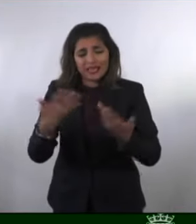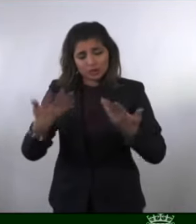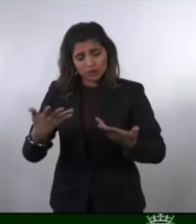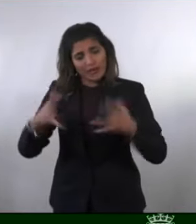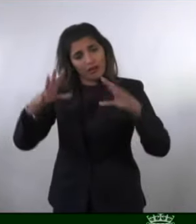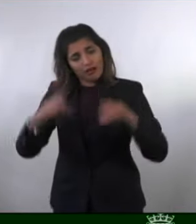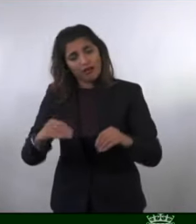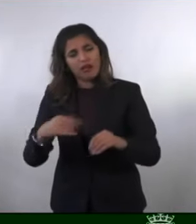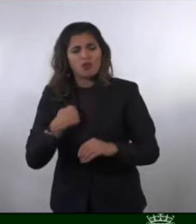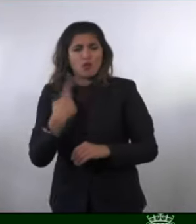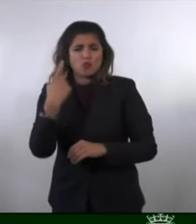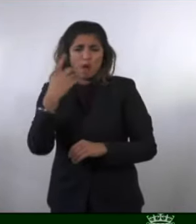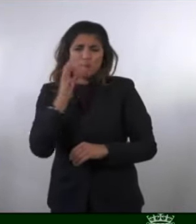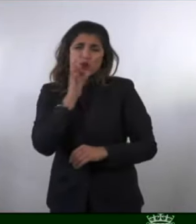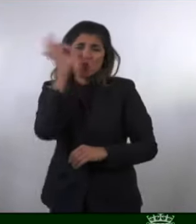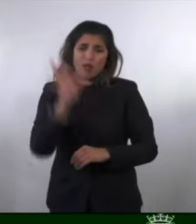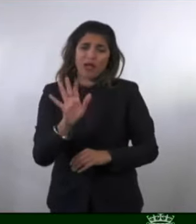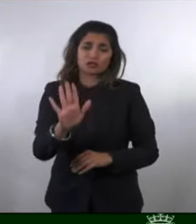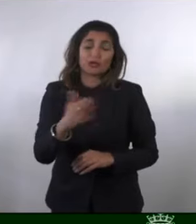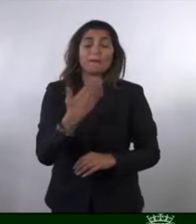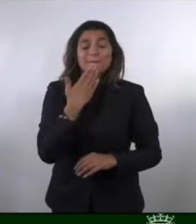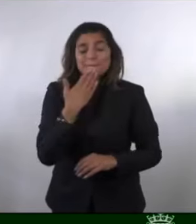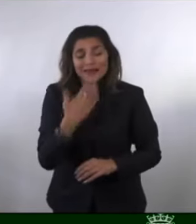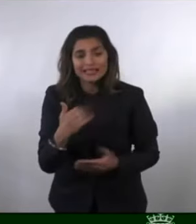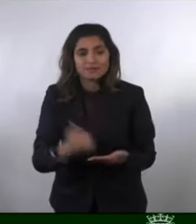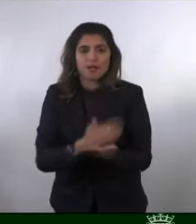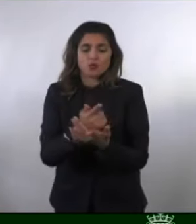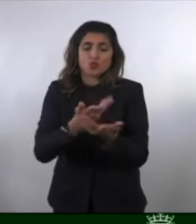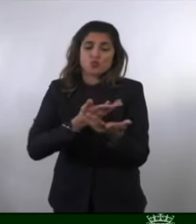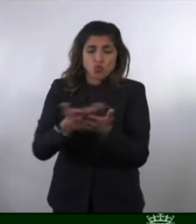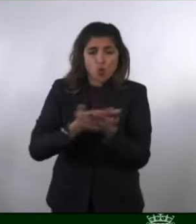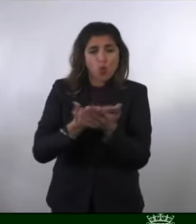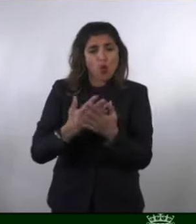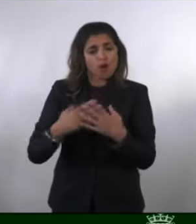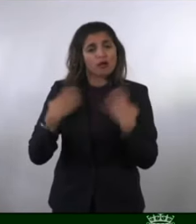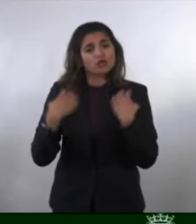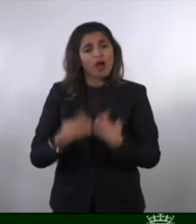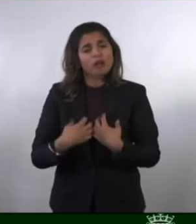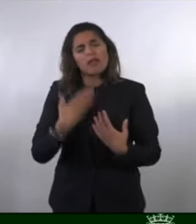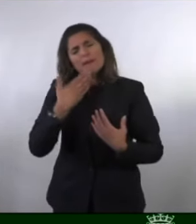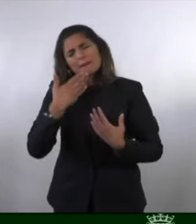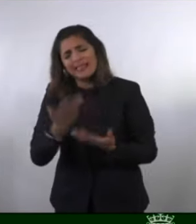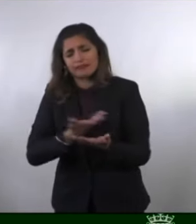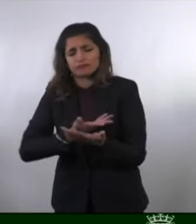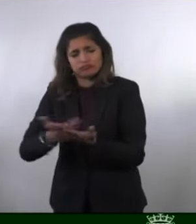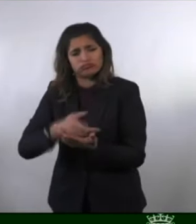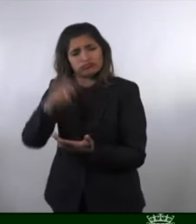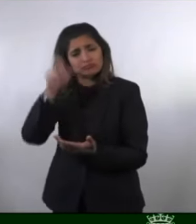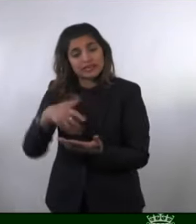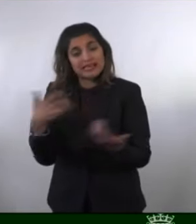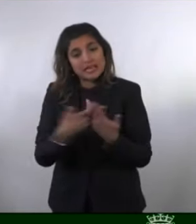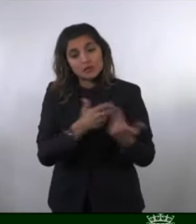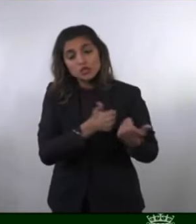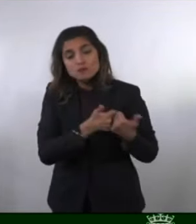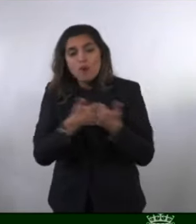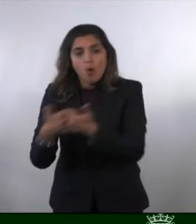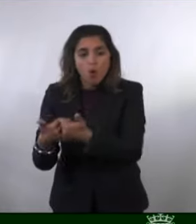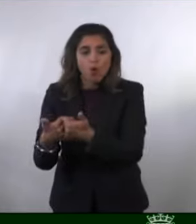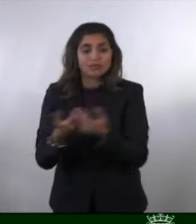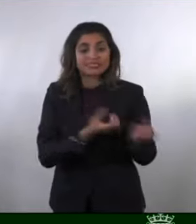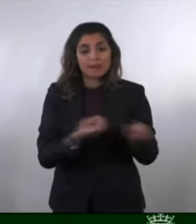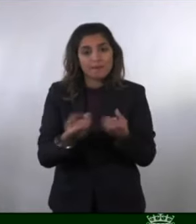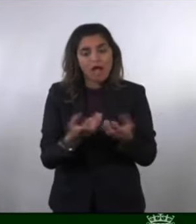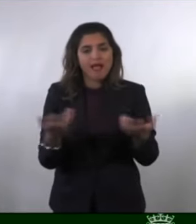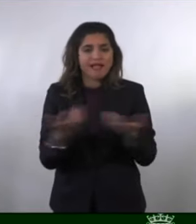Minister just one more time, please will he speak to the Chancellor again about support for the supply chain for hospitality, support